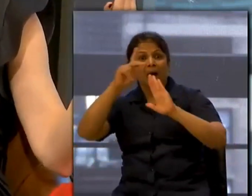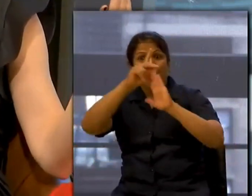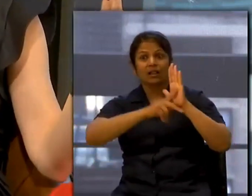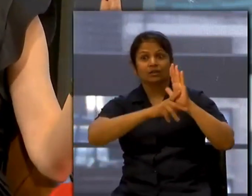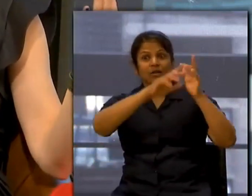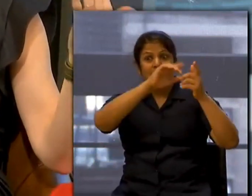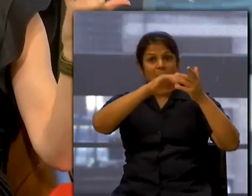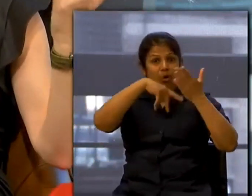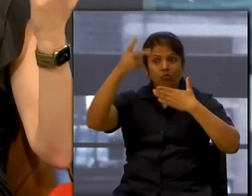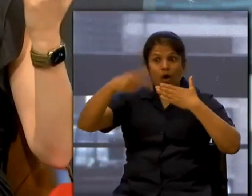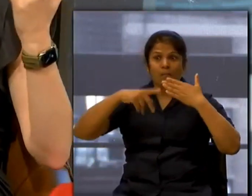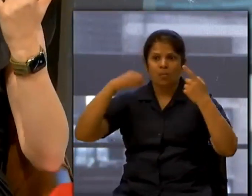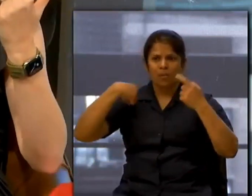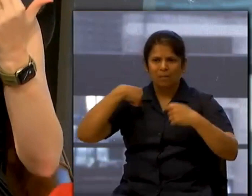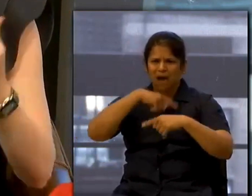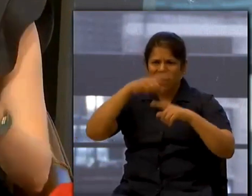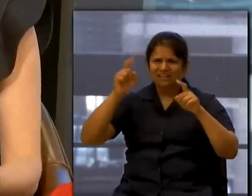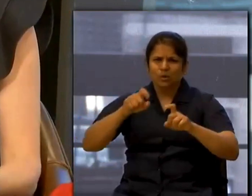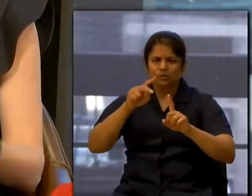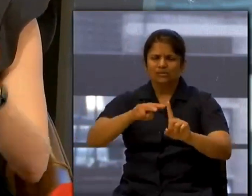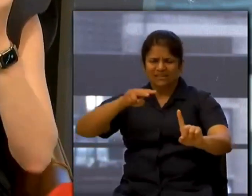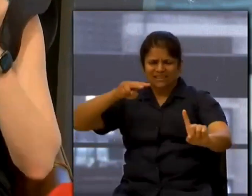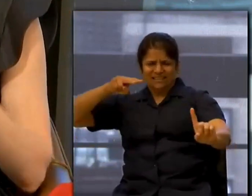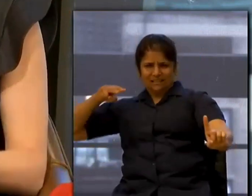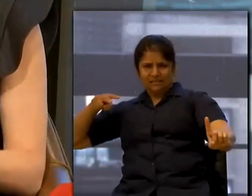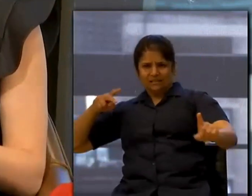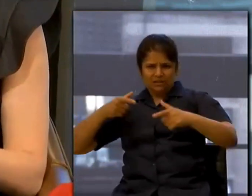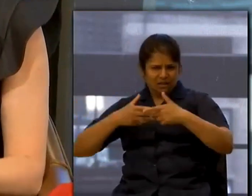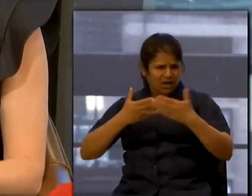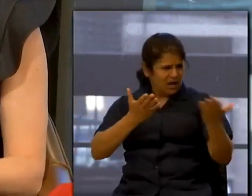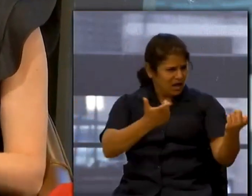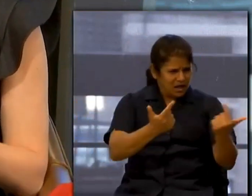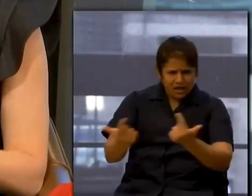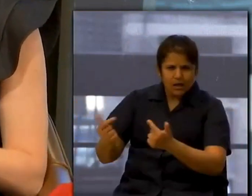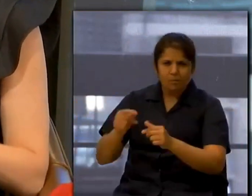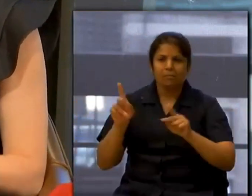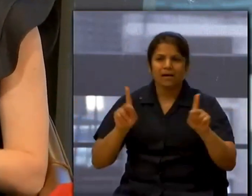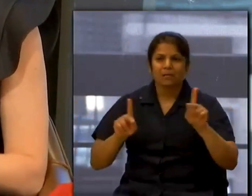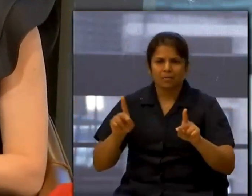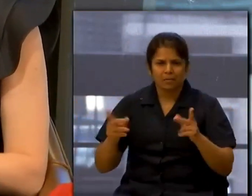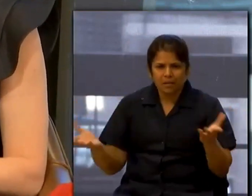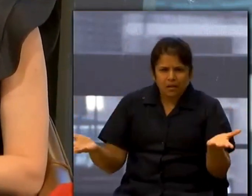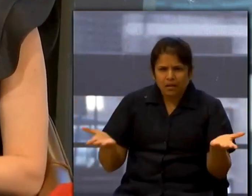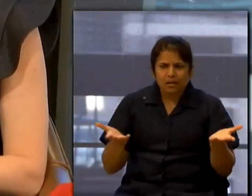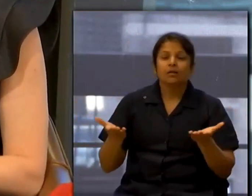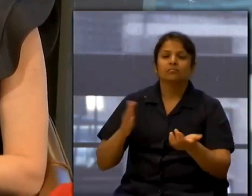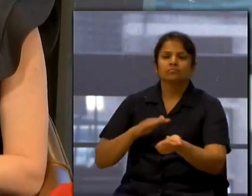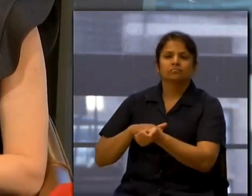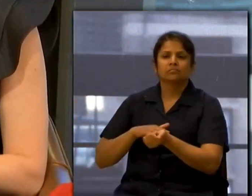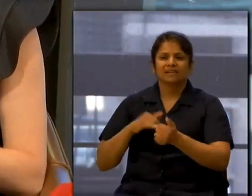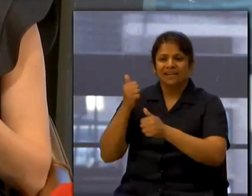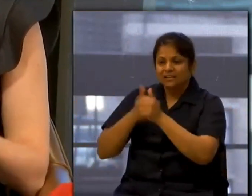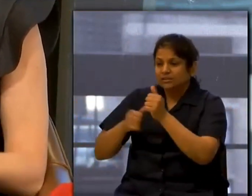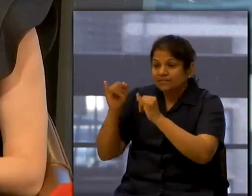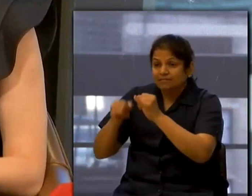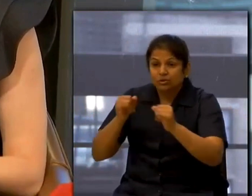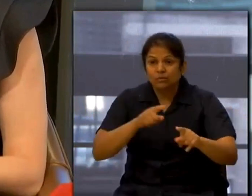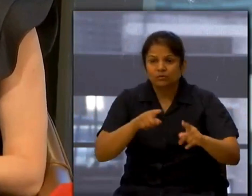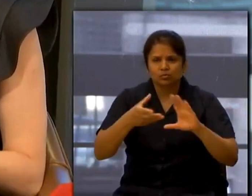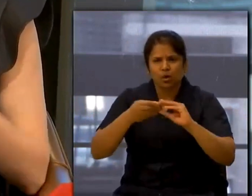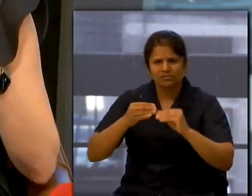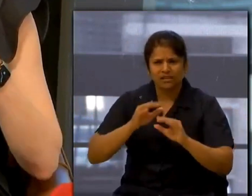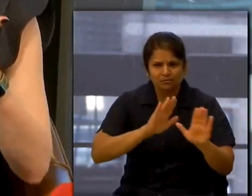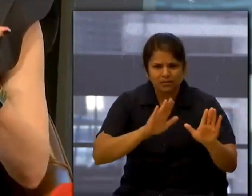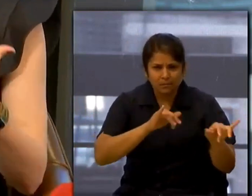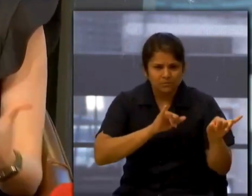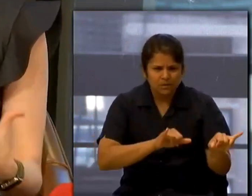out. But I believe there is universal truth in the individual stories. And if we can hear those individual stories, we